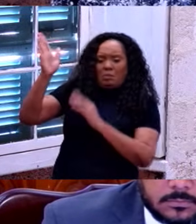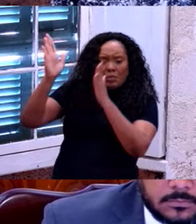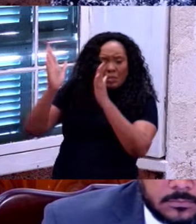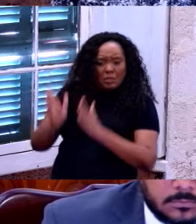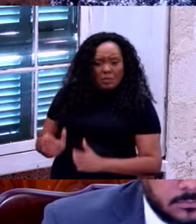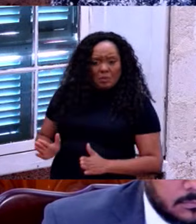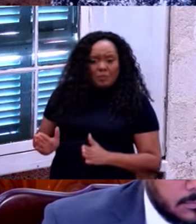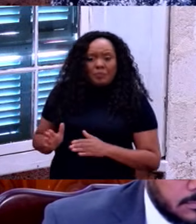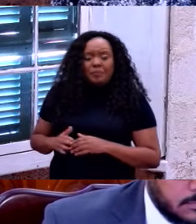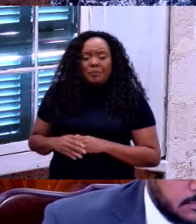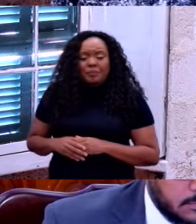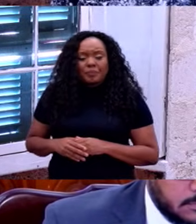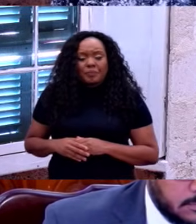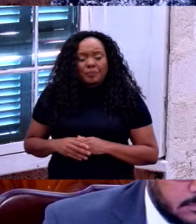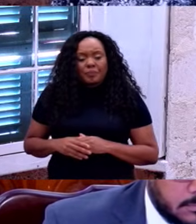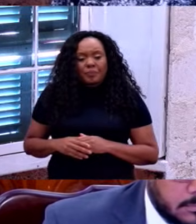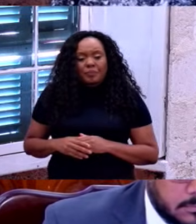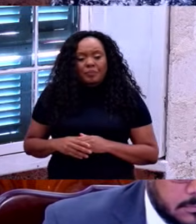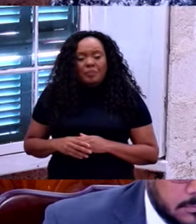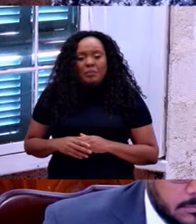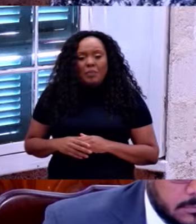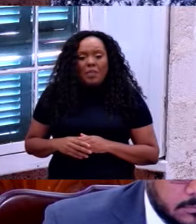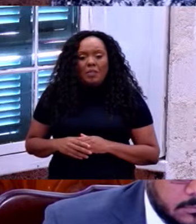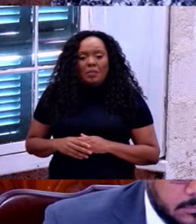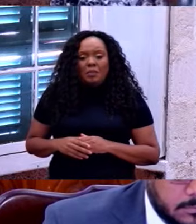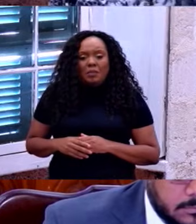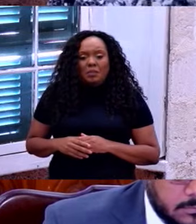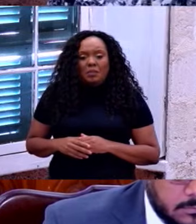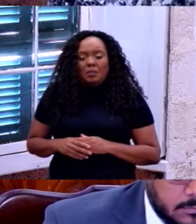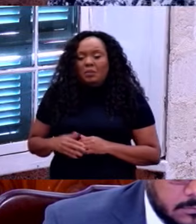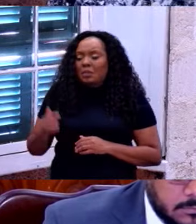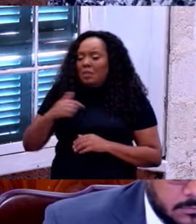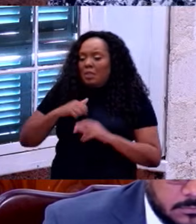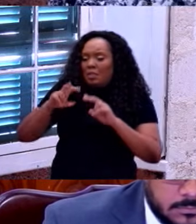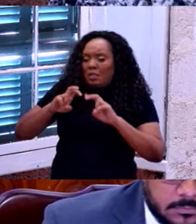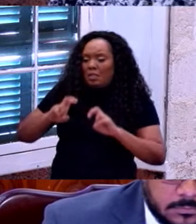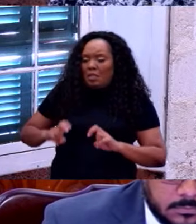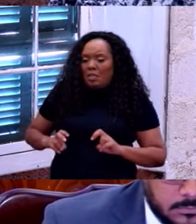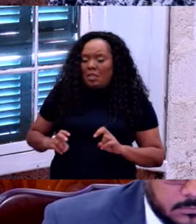this makes provision, sir, if I'm looking at clause